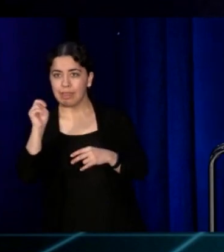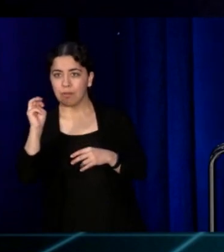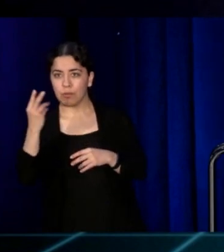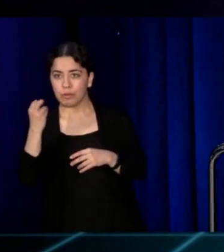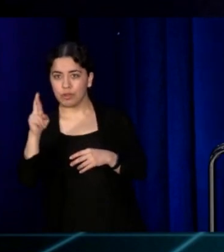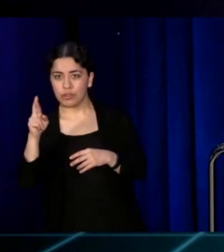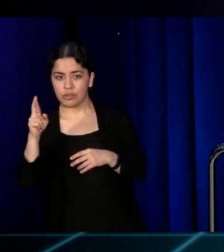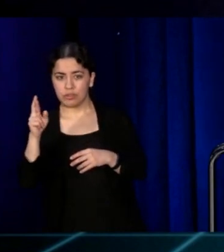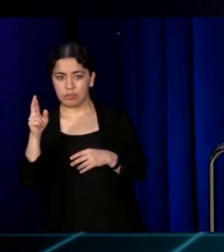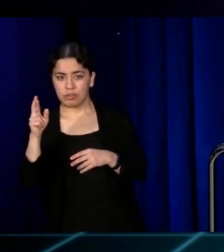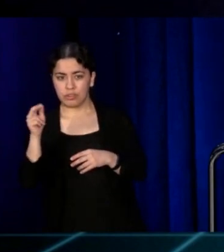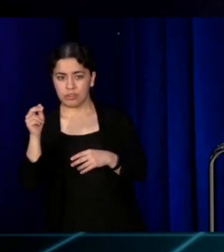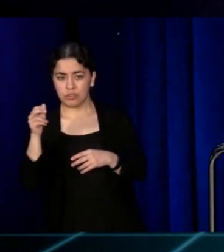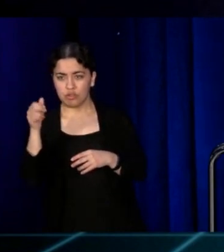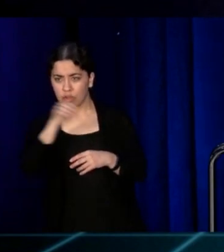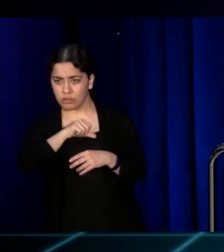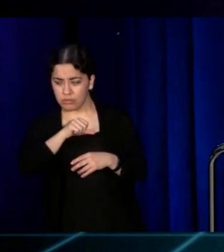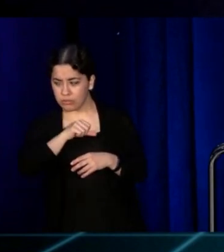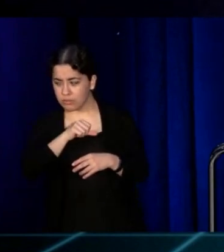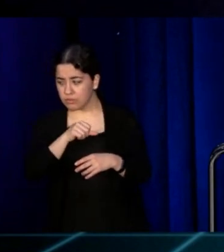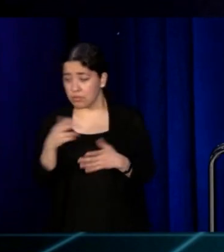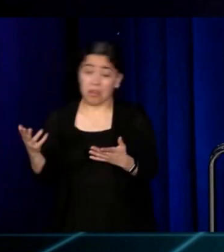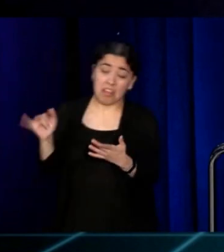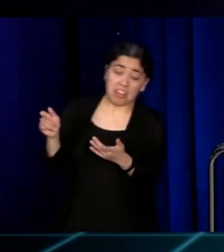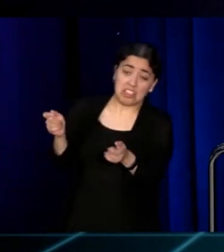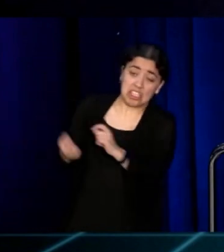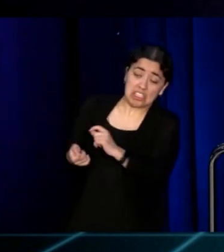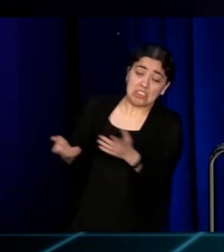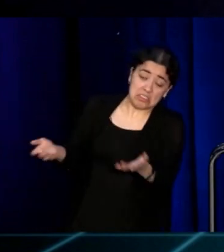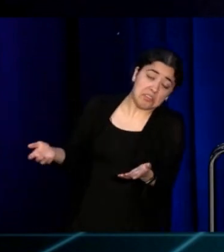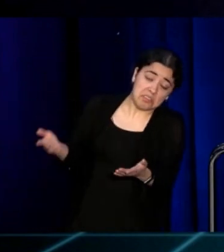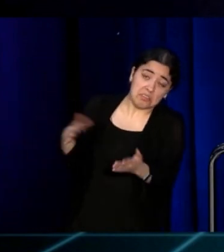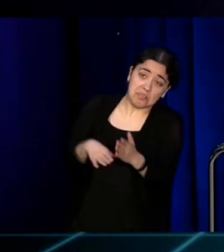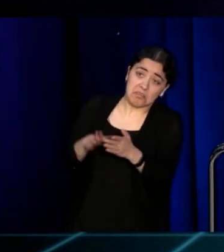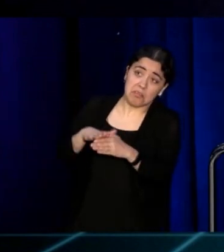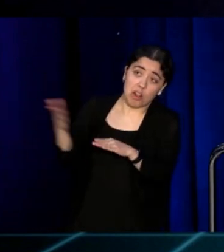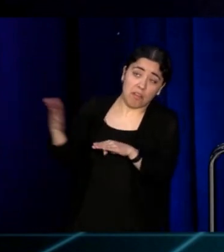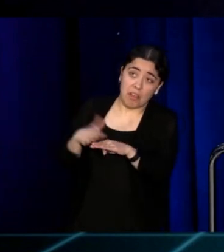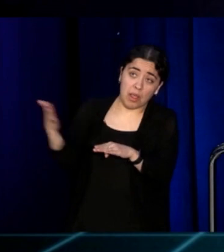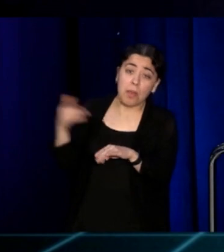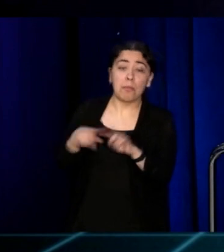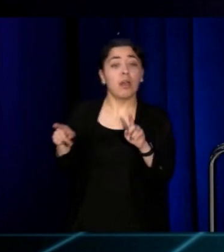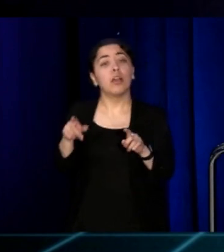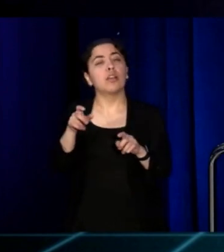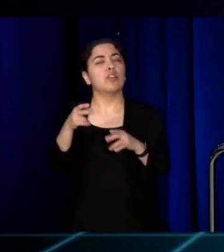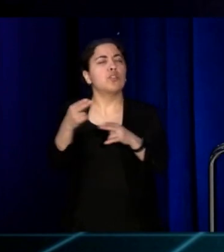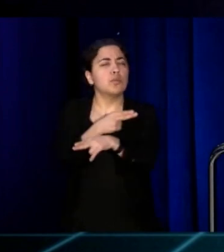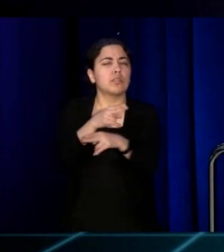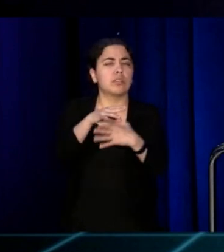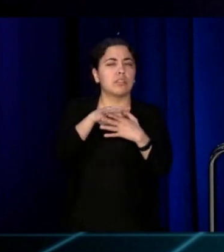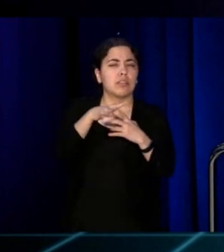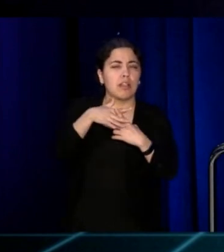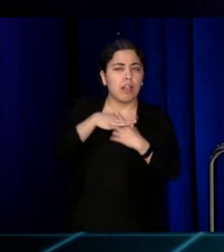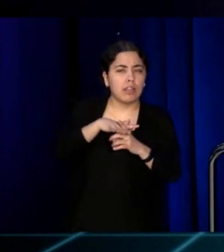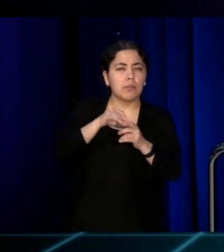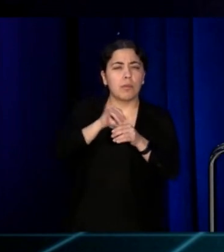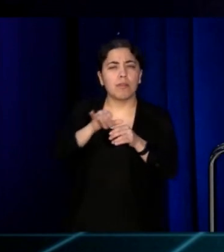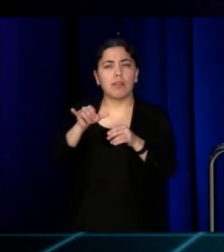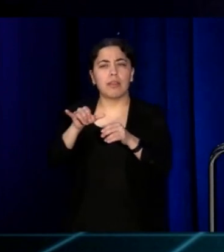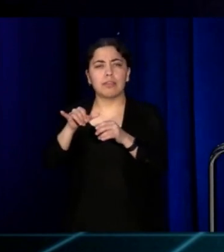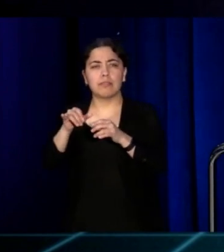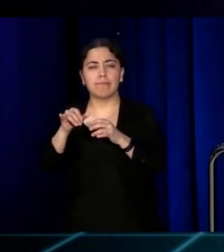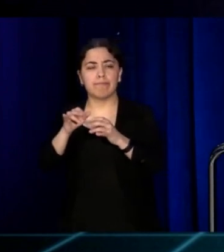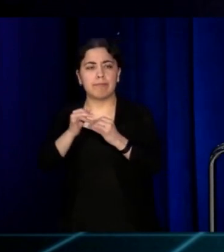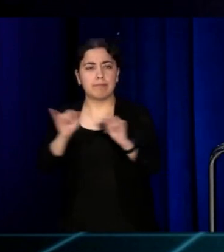rarely changes, so Okay. But honestly, works. you should really think of use context as like a dependency injection thing rather than